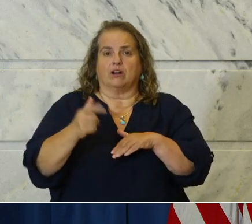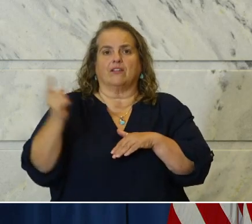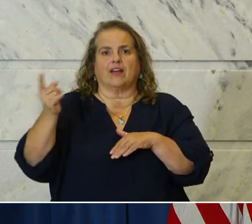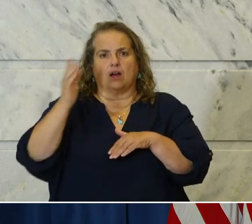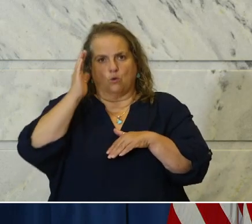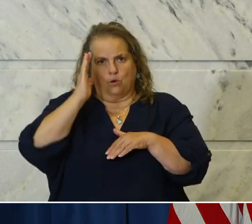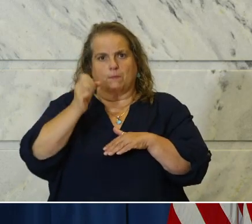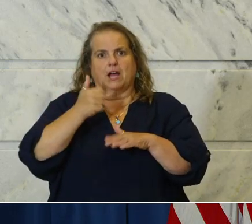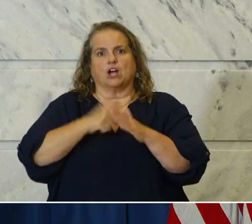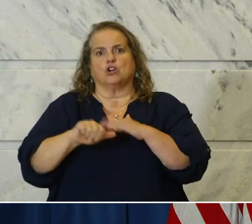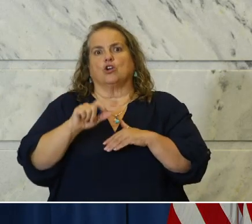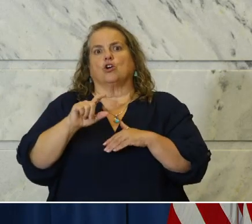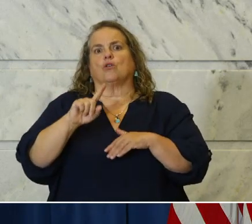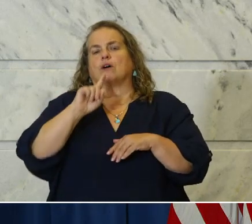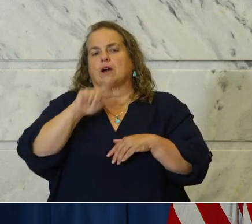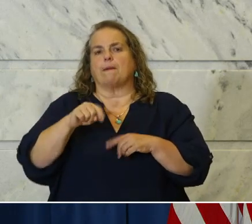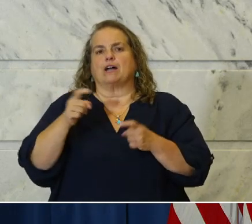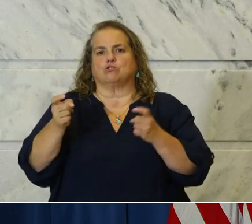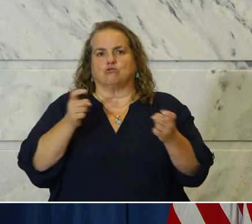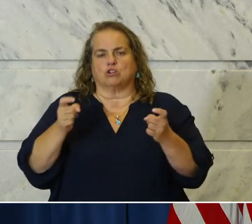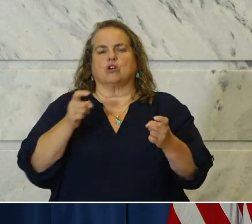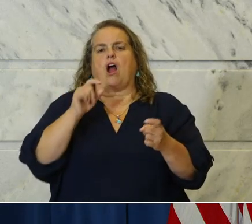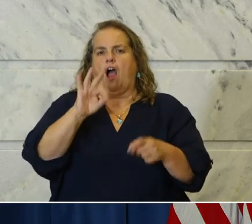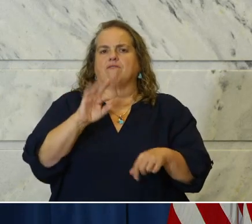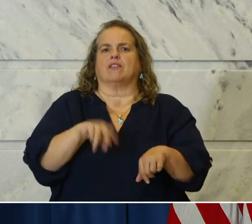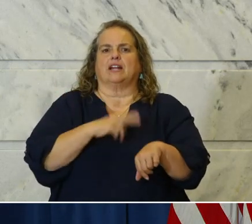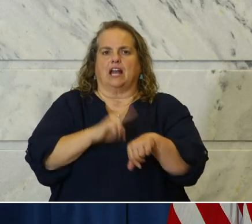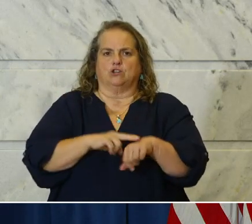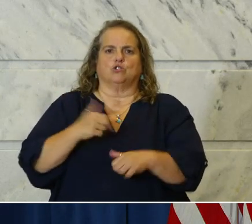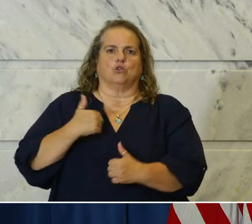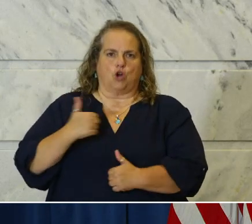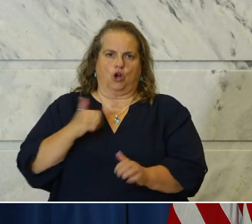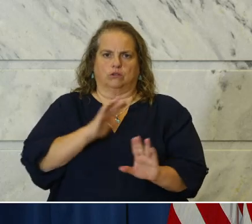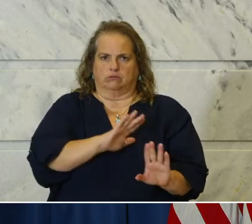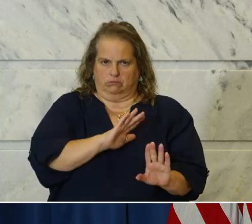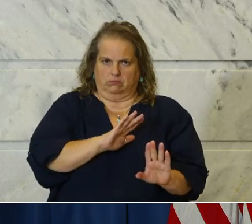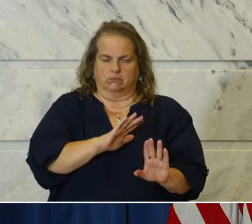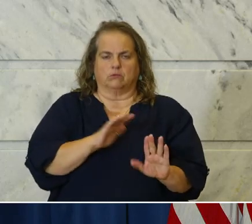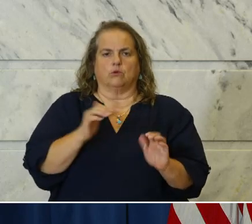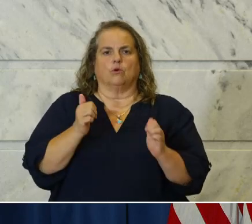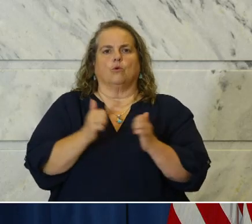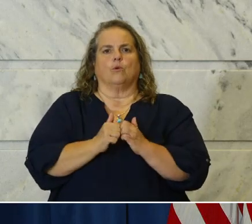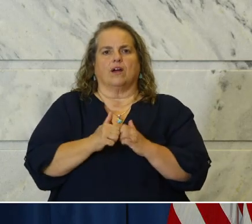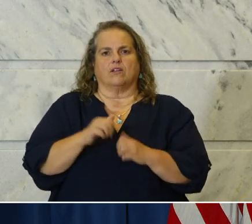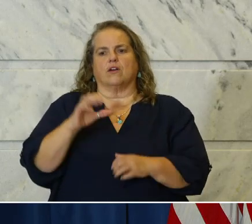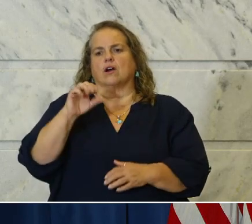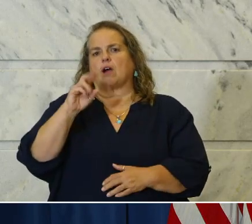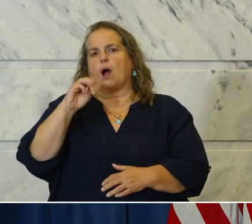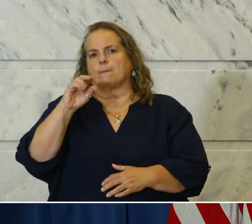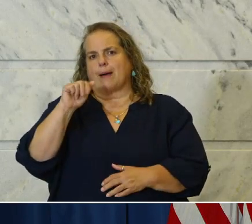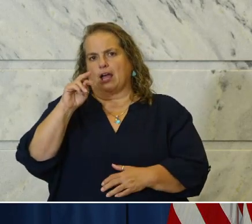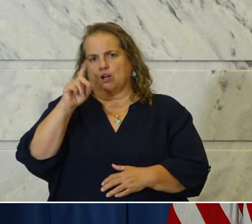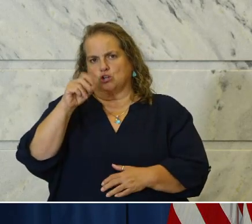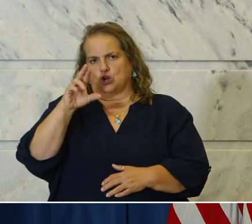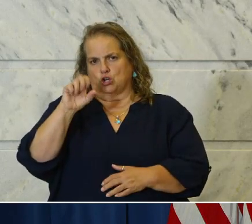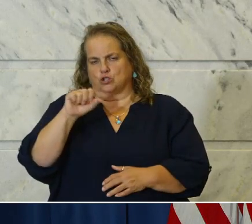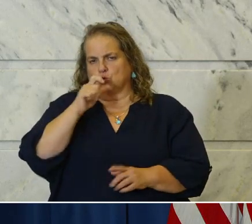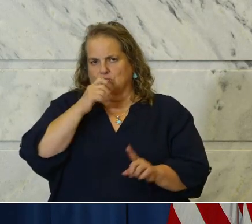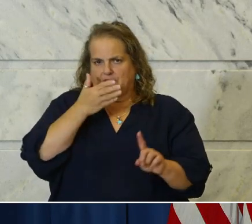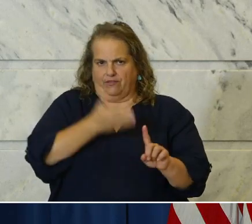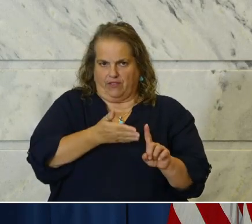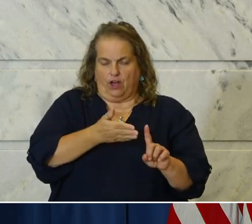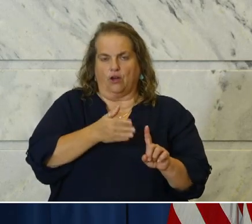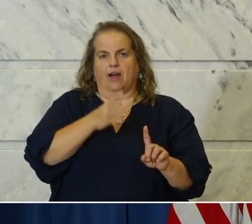will be under the command structure of the National Guard, with commanders present and at